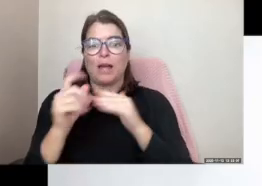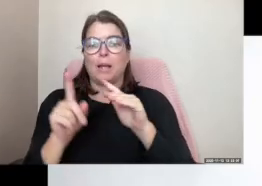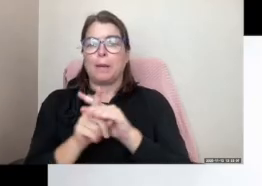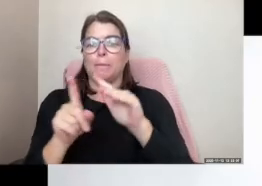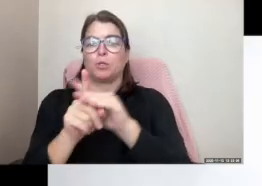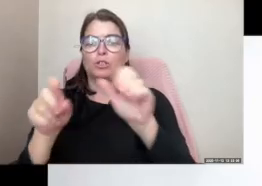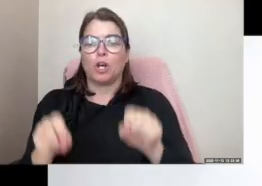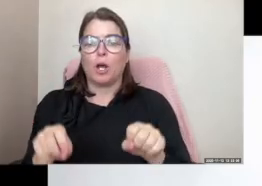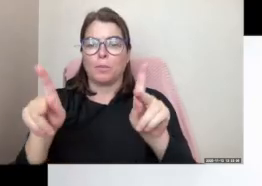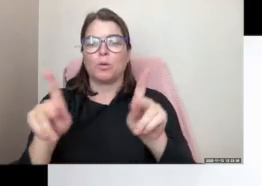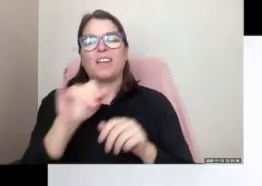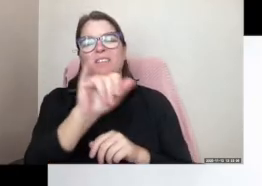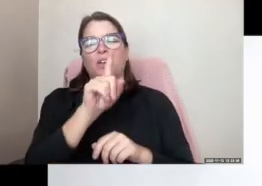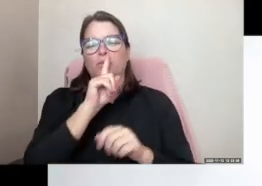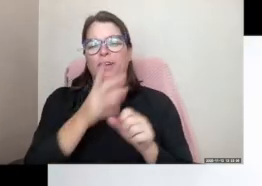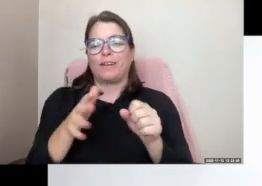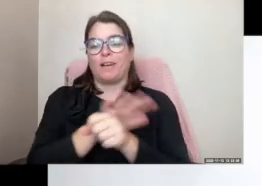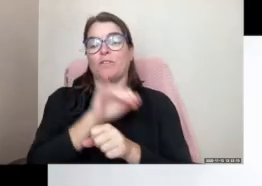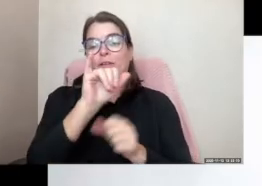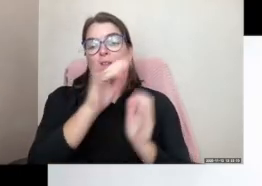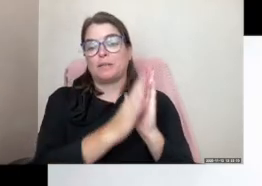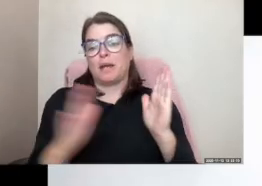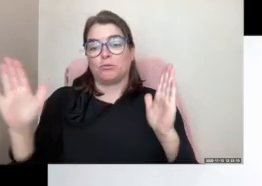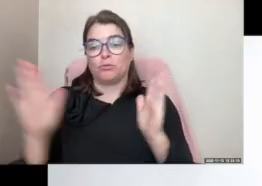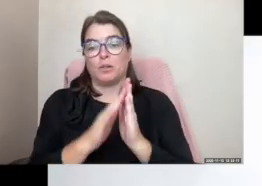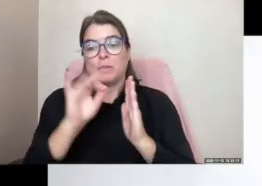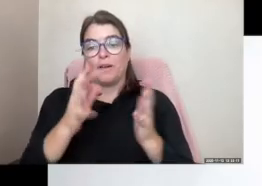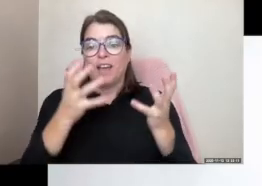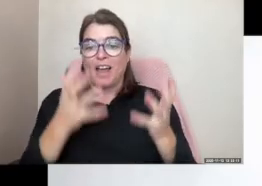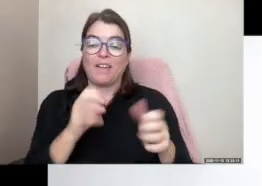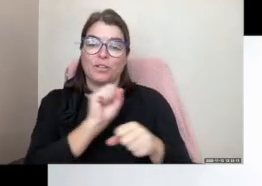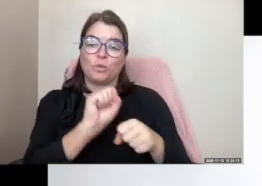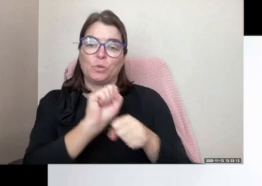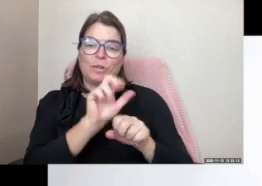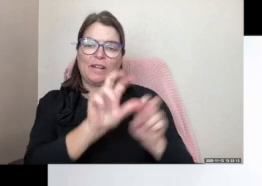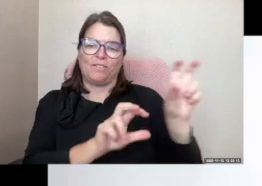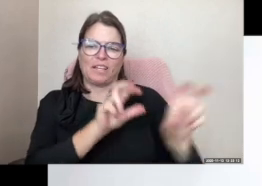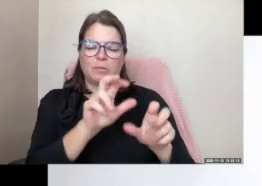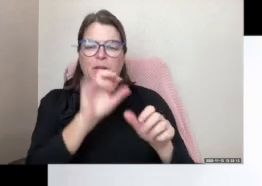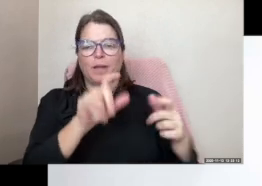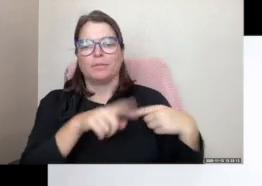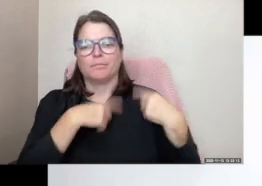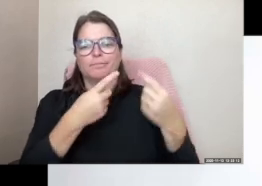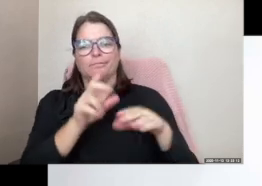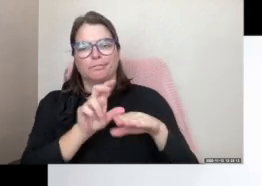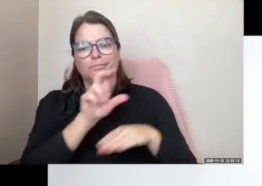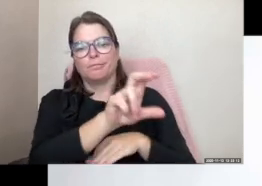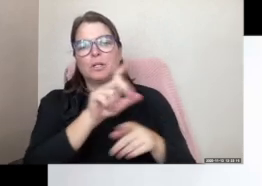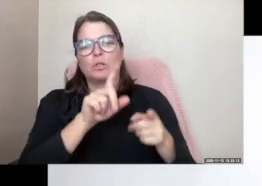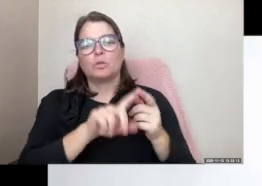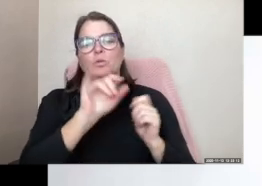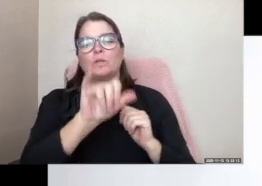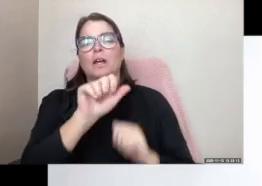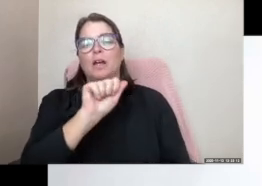The title of the slide here is Clean Trucks, Buses, and Off-Road Equipment Incentive Projects and Emerging Opportunities. This basically